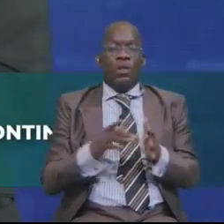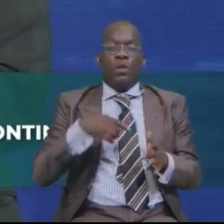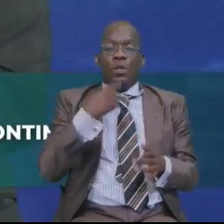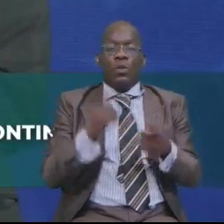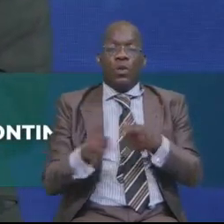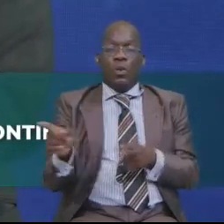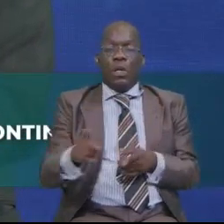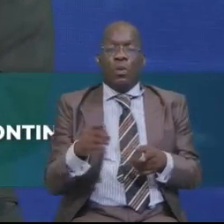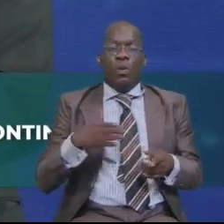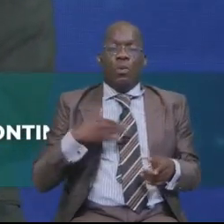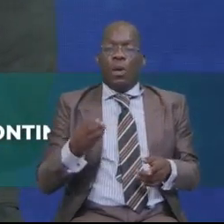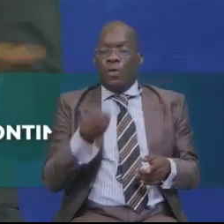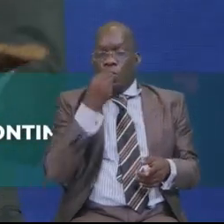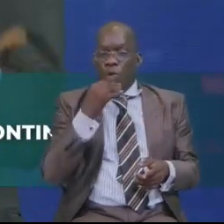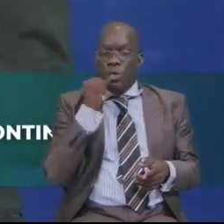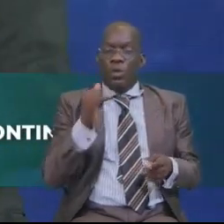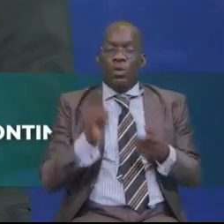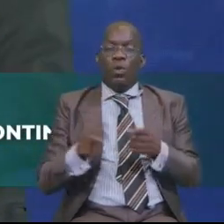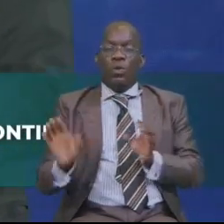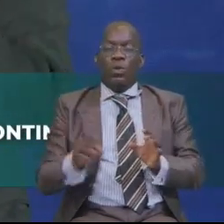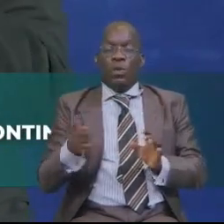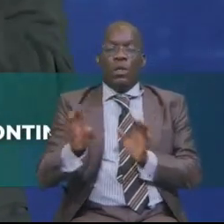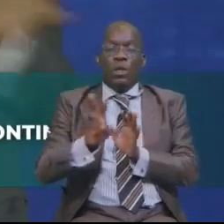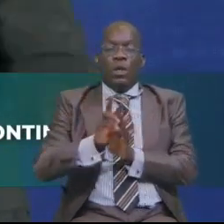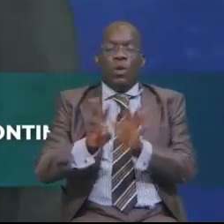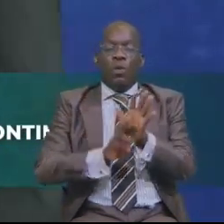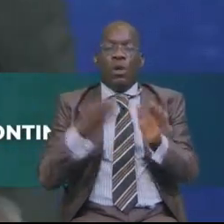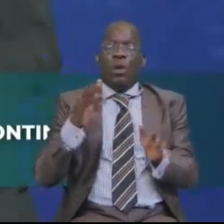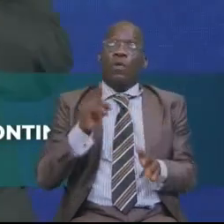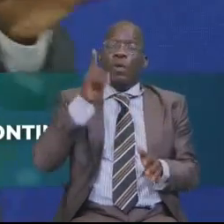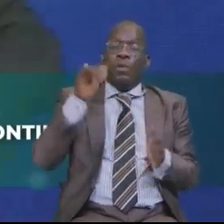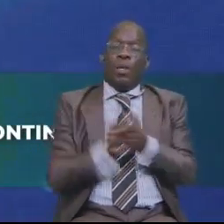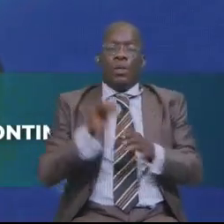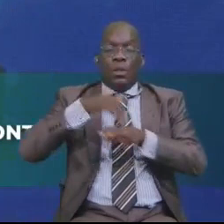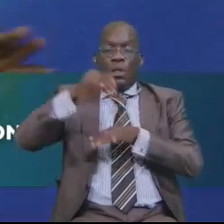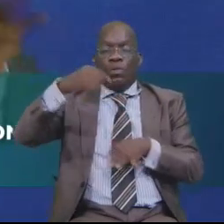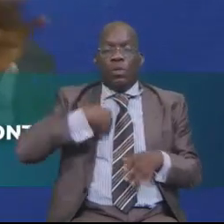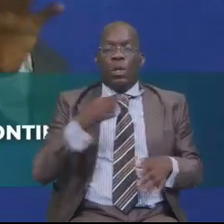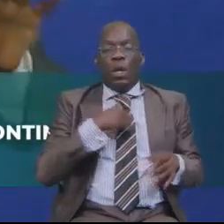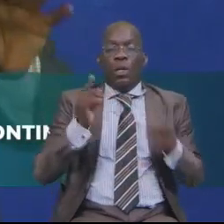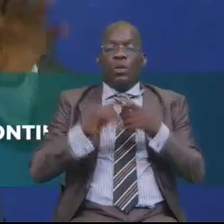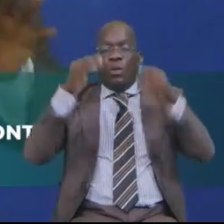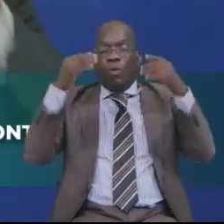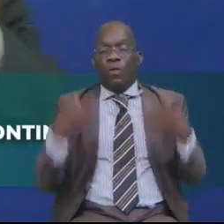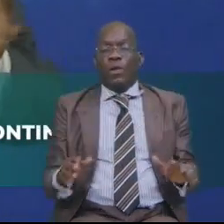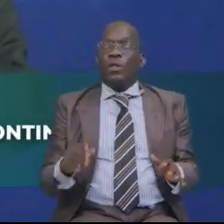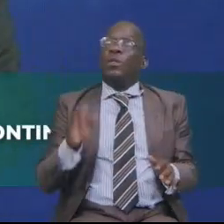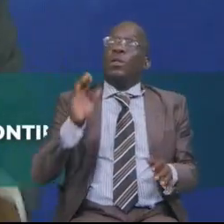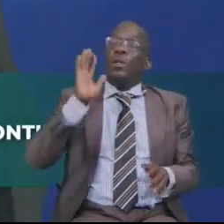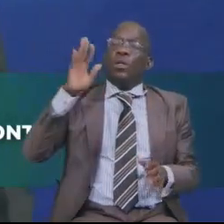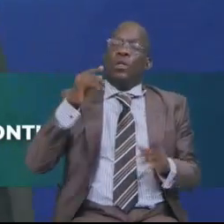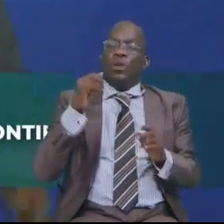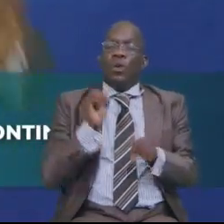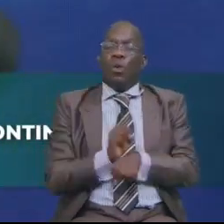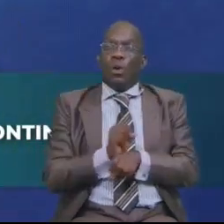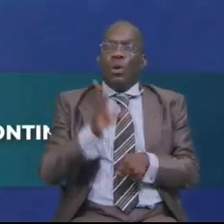the will of him that sent me and to finish his work. It says, no other thing to